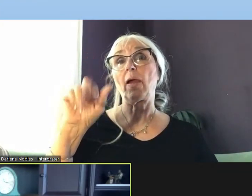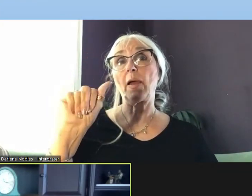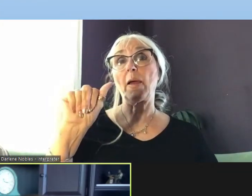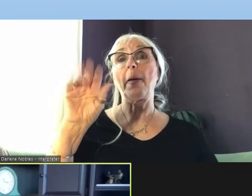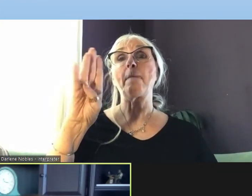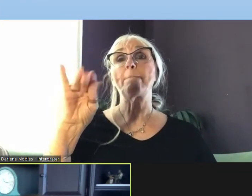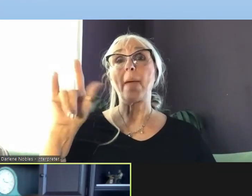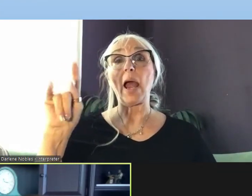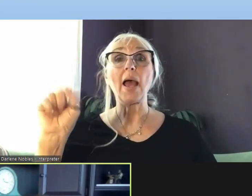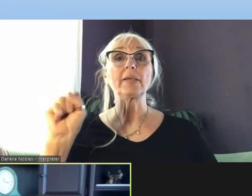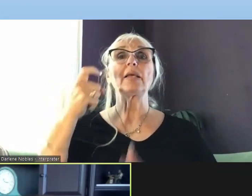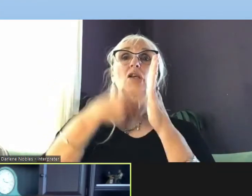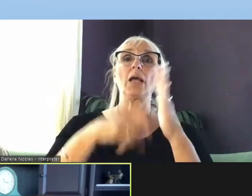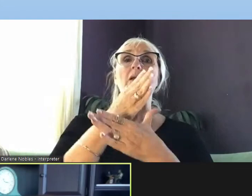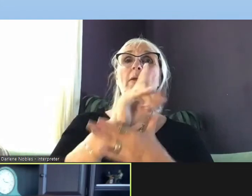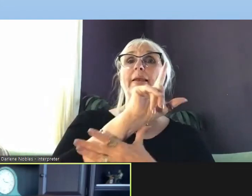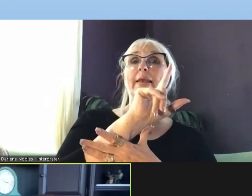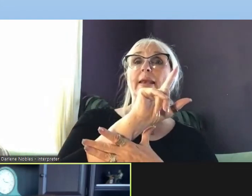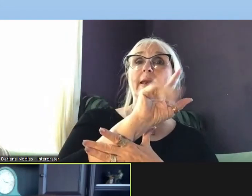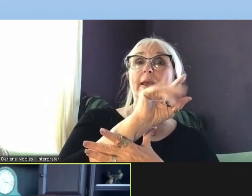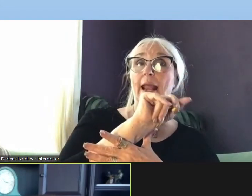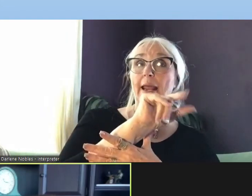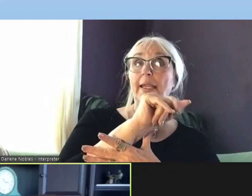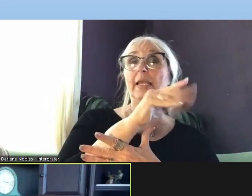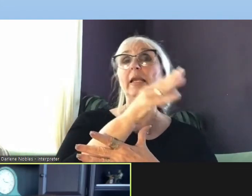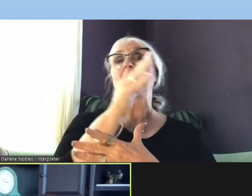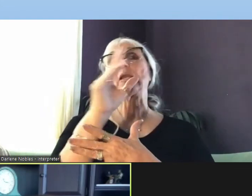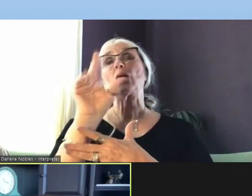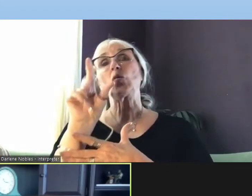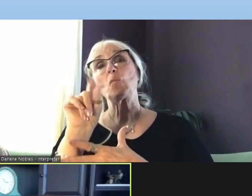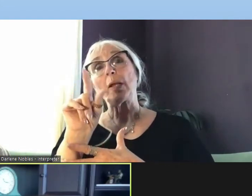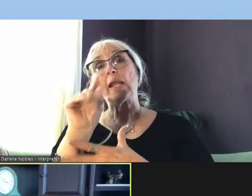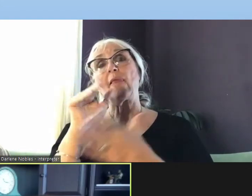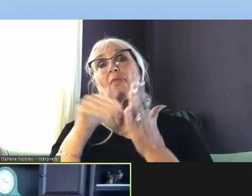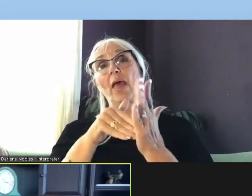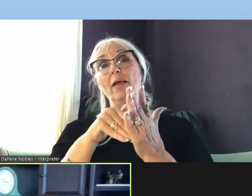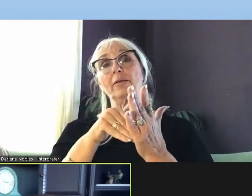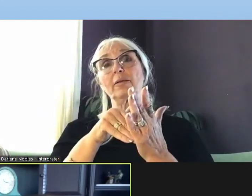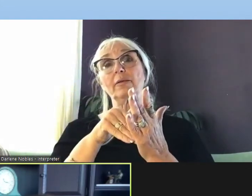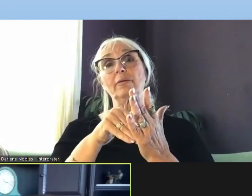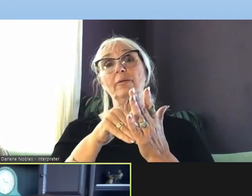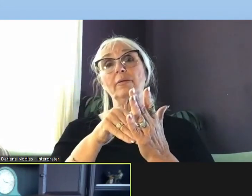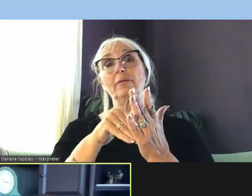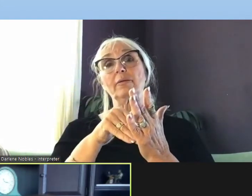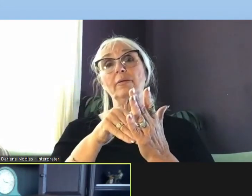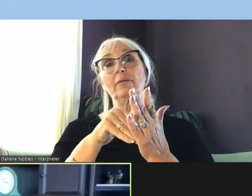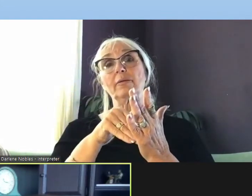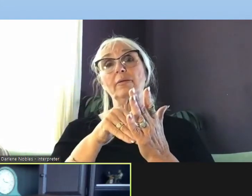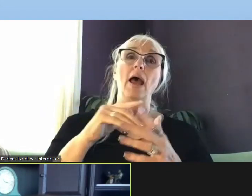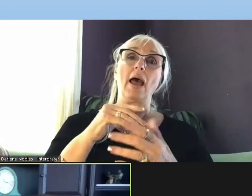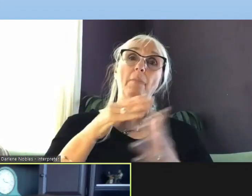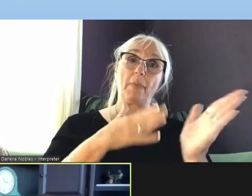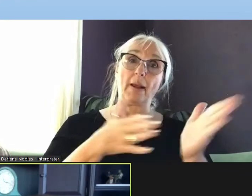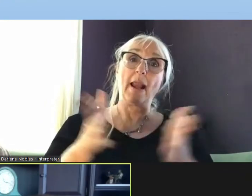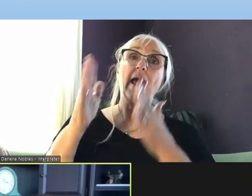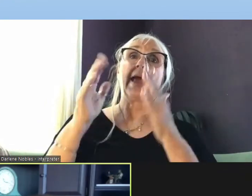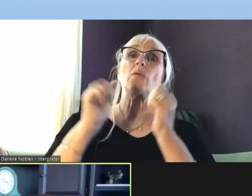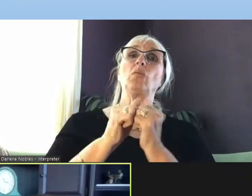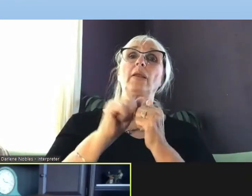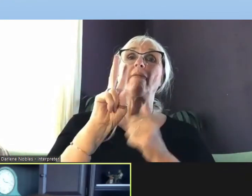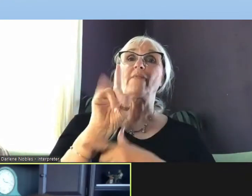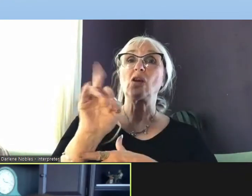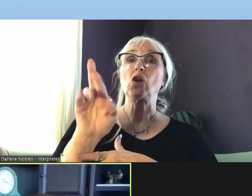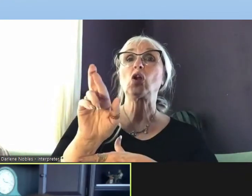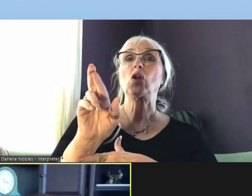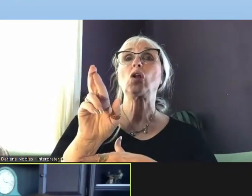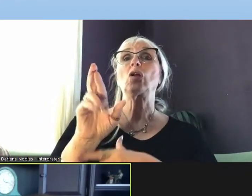between $19,000 and $20,000 for that same amount of storage. I've arranged with this vendor an allocation of storage and